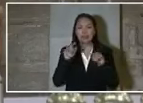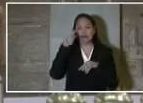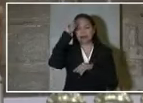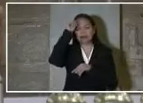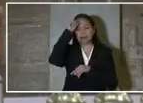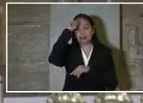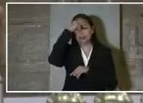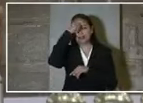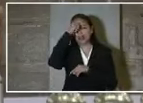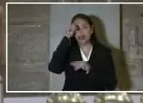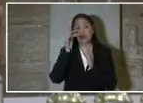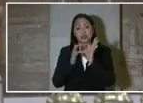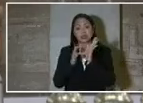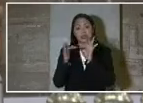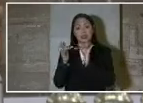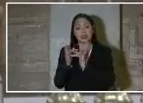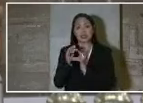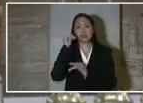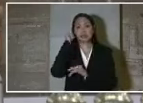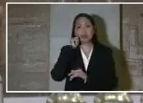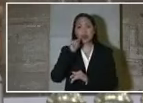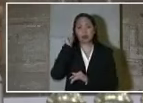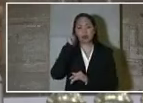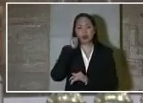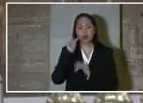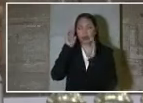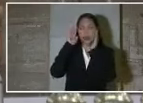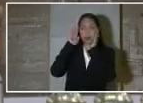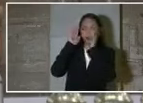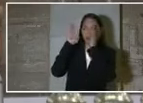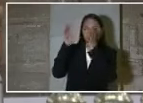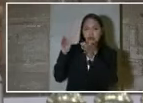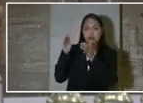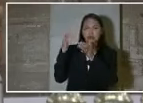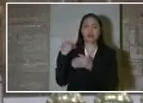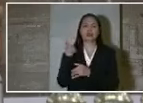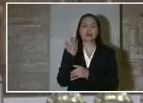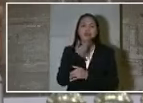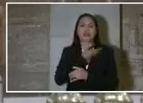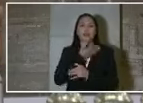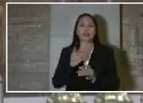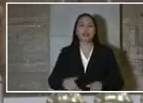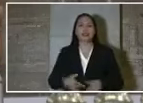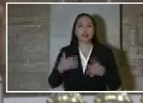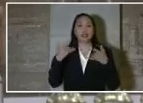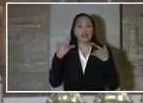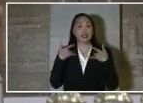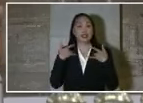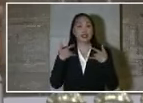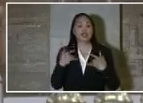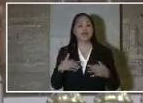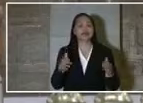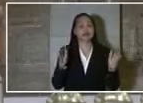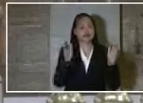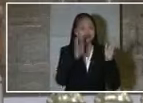that Jesus must always be the center of our lives. Amen.